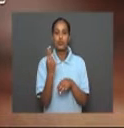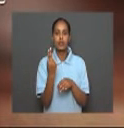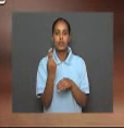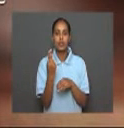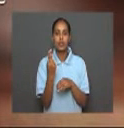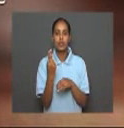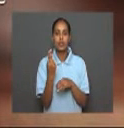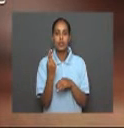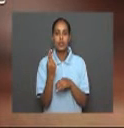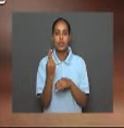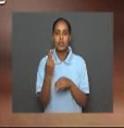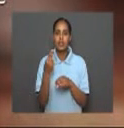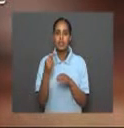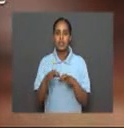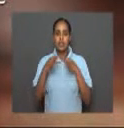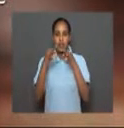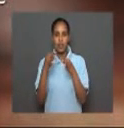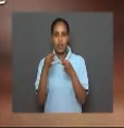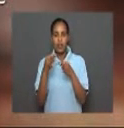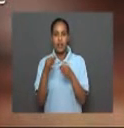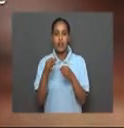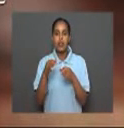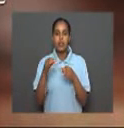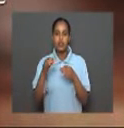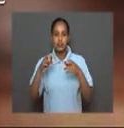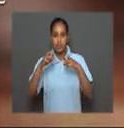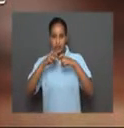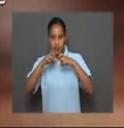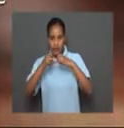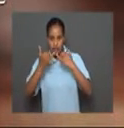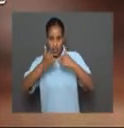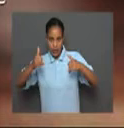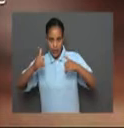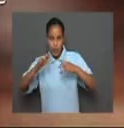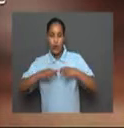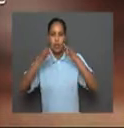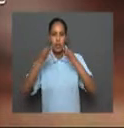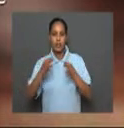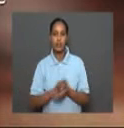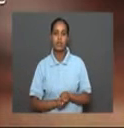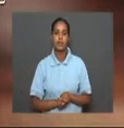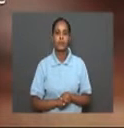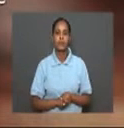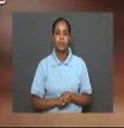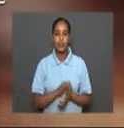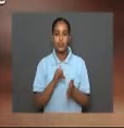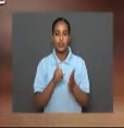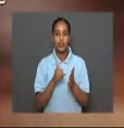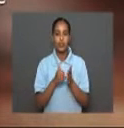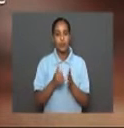used as an insulator for cables and connector assemblies. It